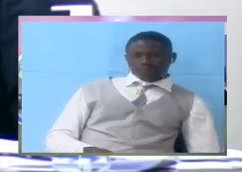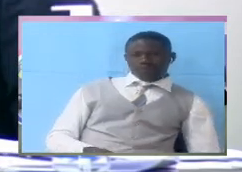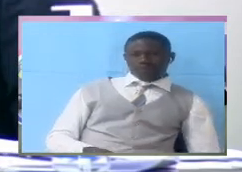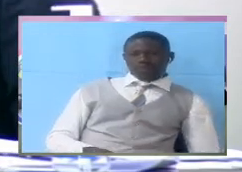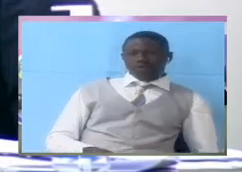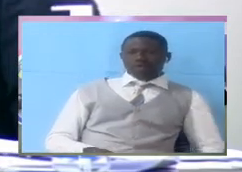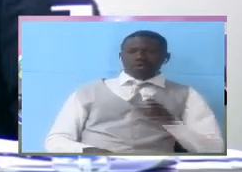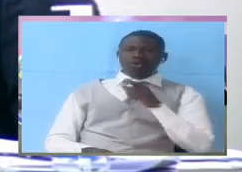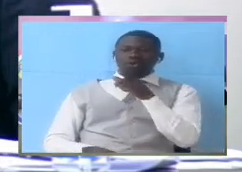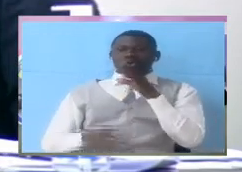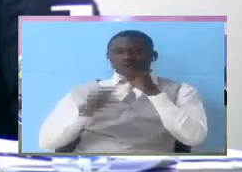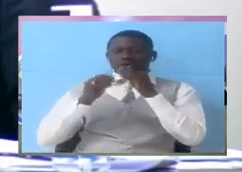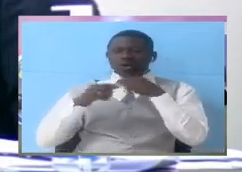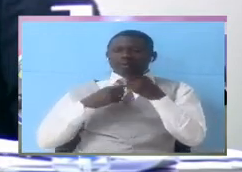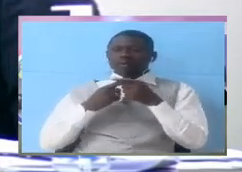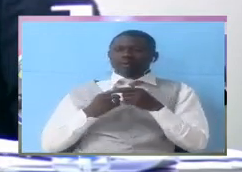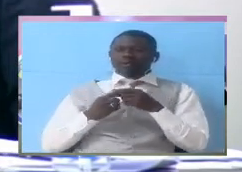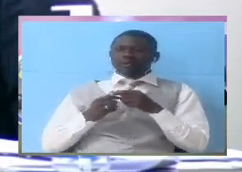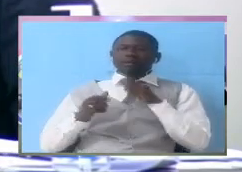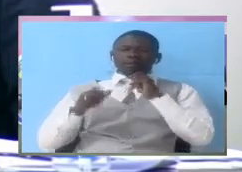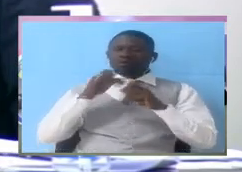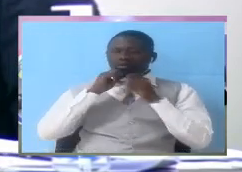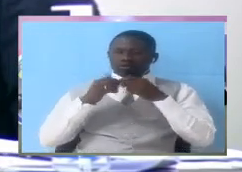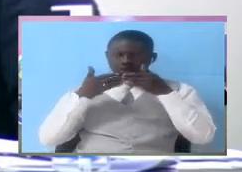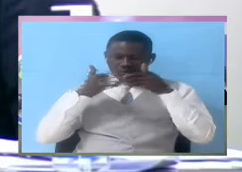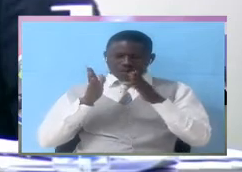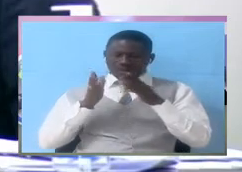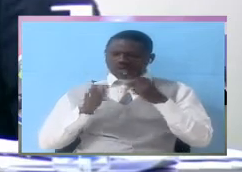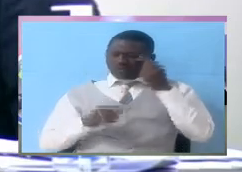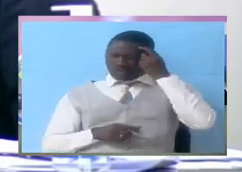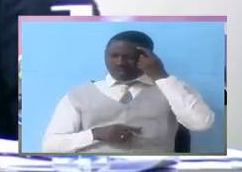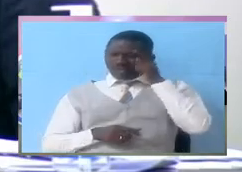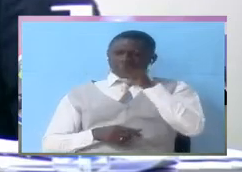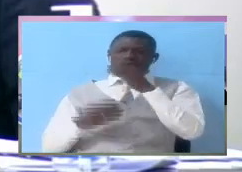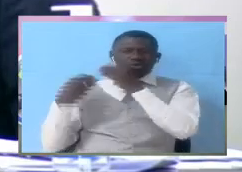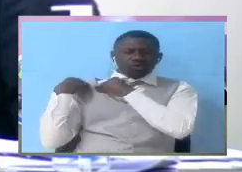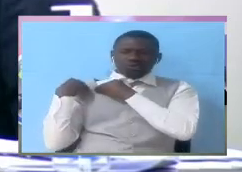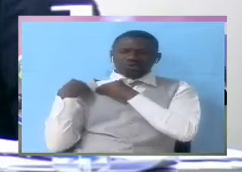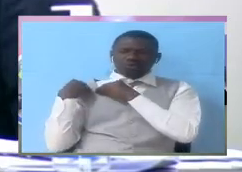provide correct and lawful reports?